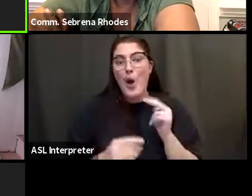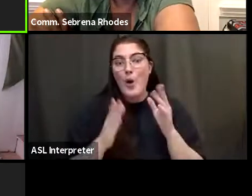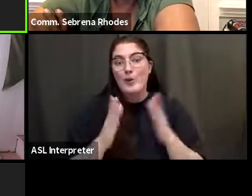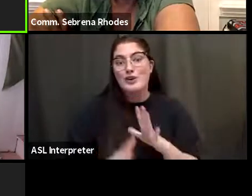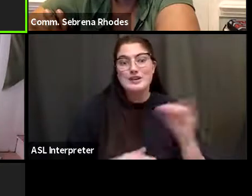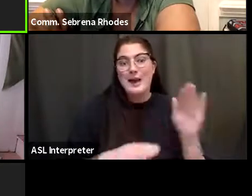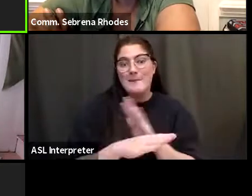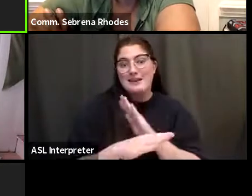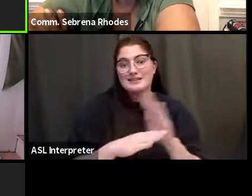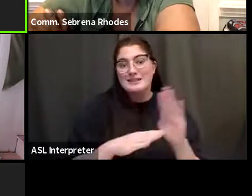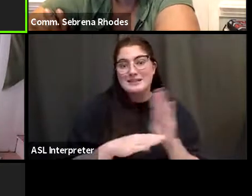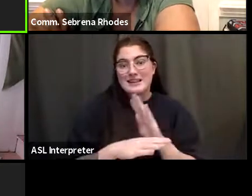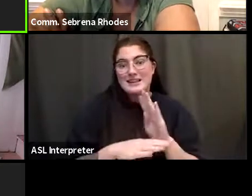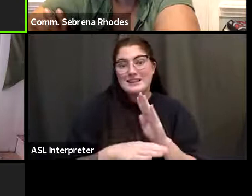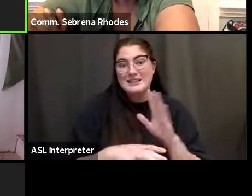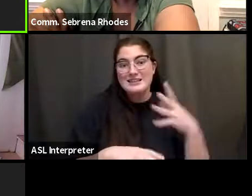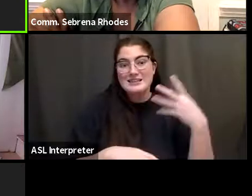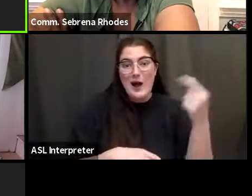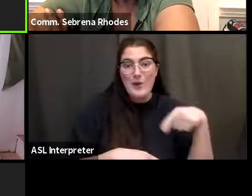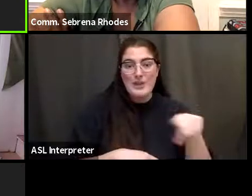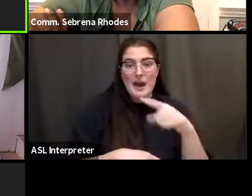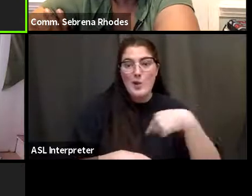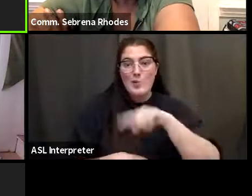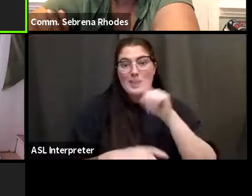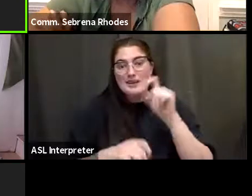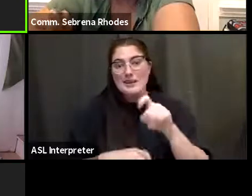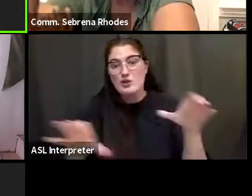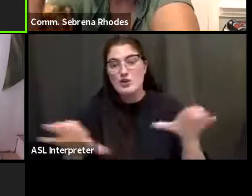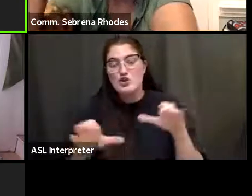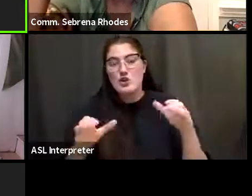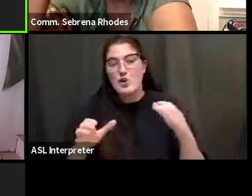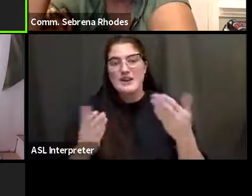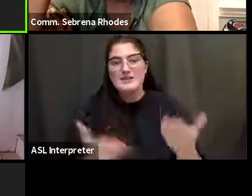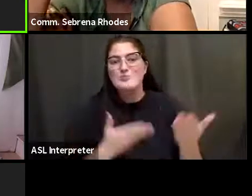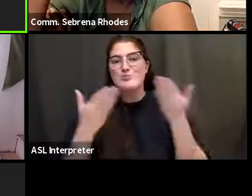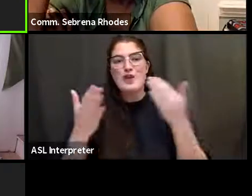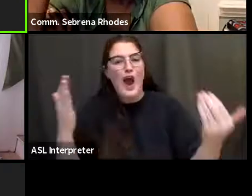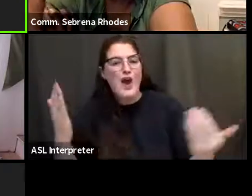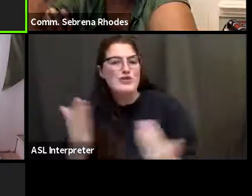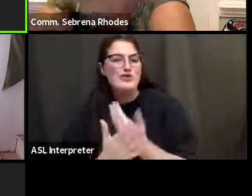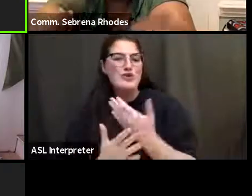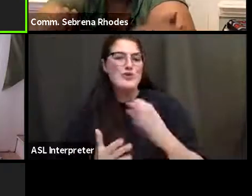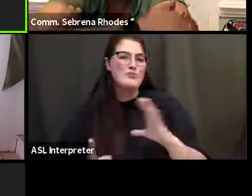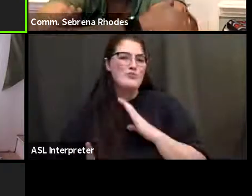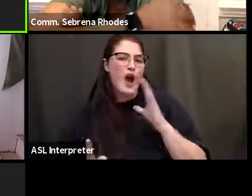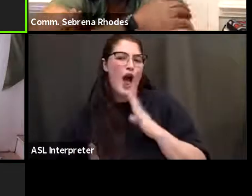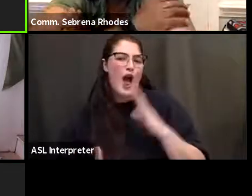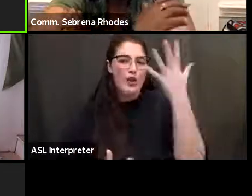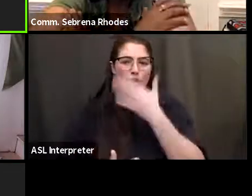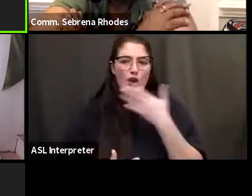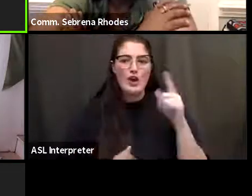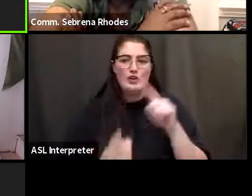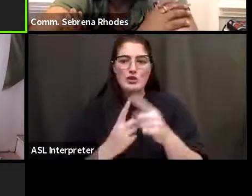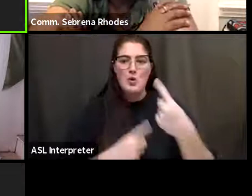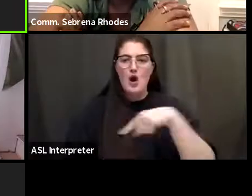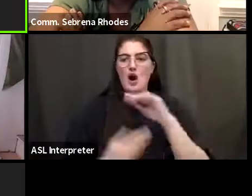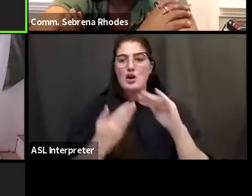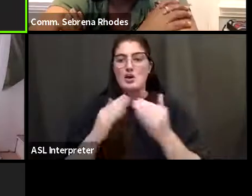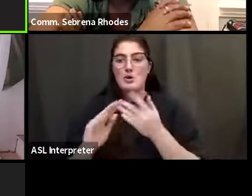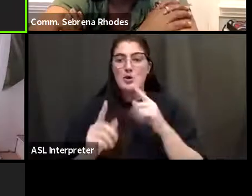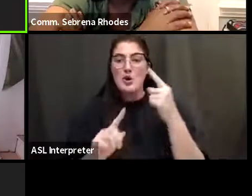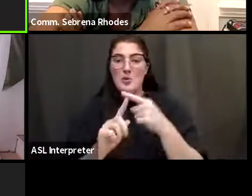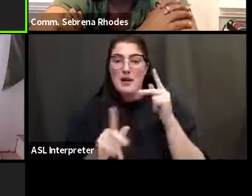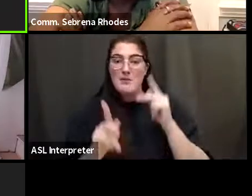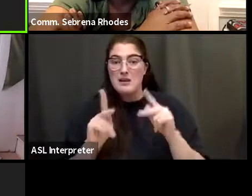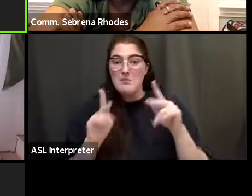there. And what we need to do is to bring a fresh new look to our community. We need to, when people walk out the door, they